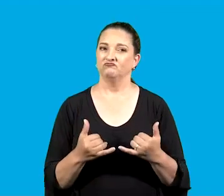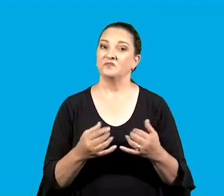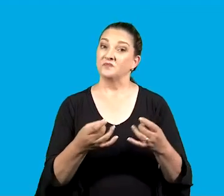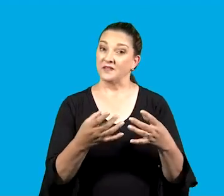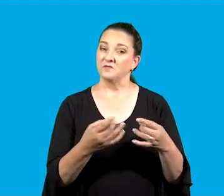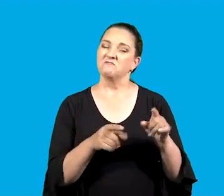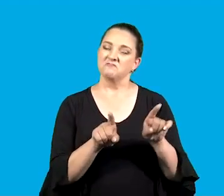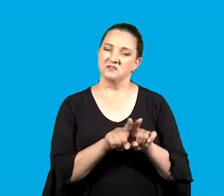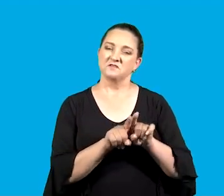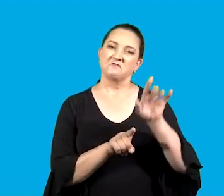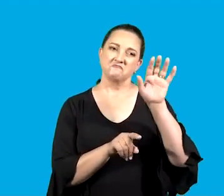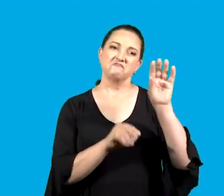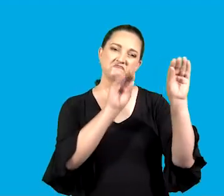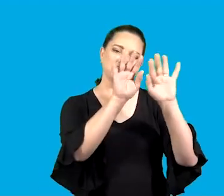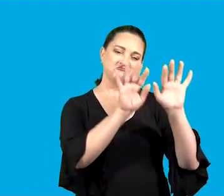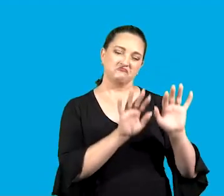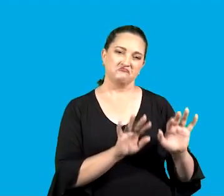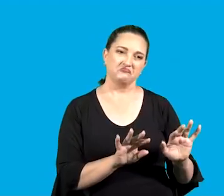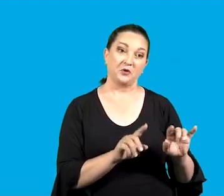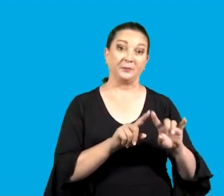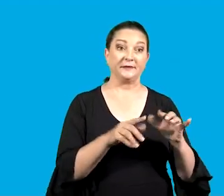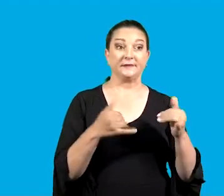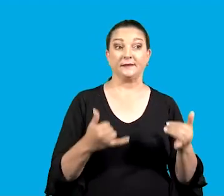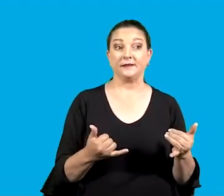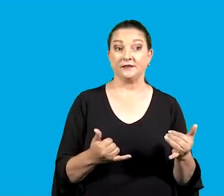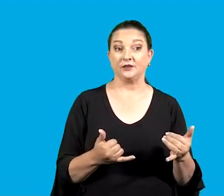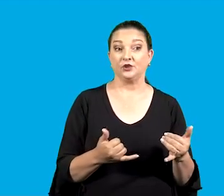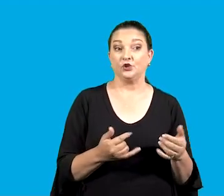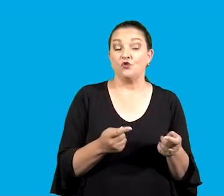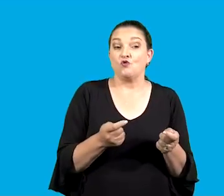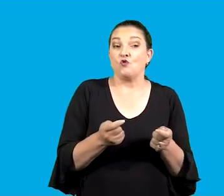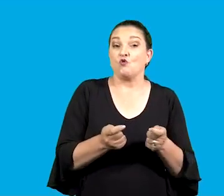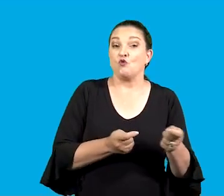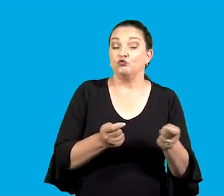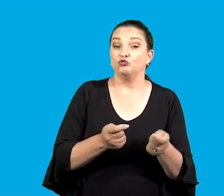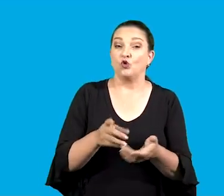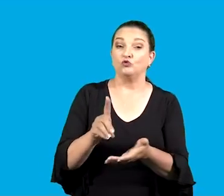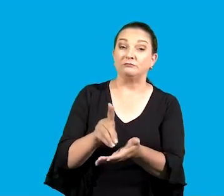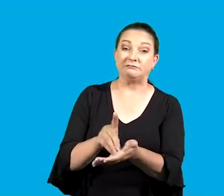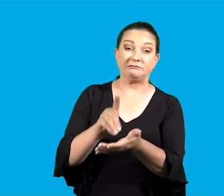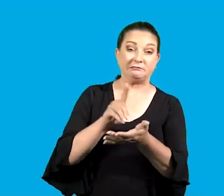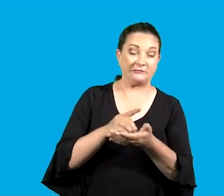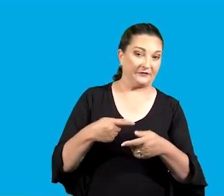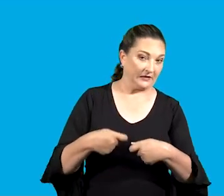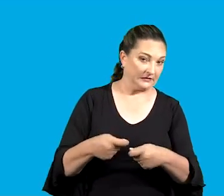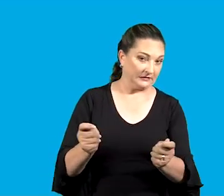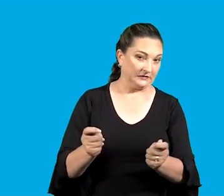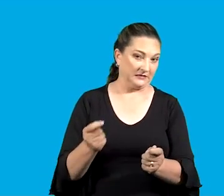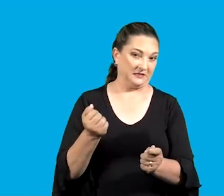Okay, so it's the same information. And now we come to the control over delivery expenses.